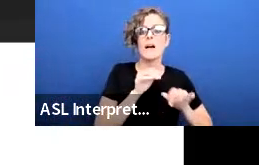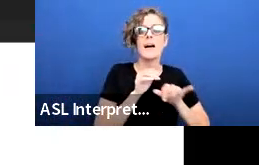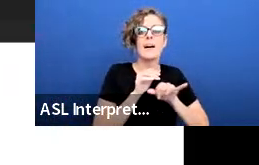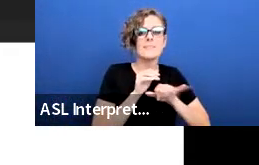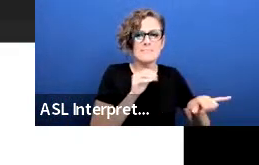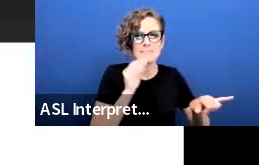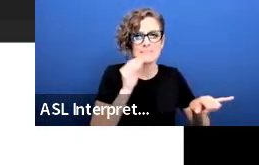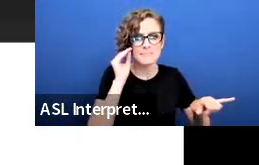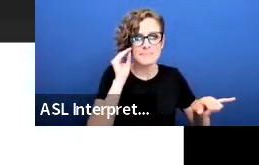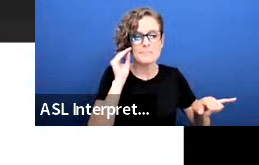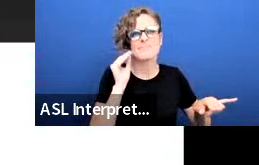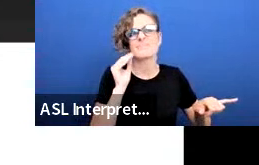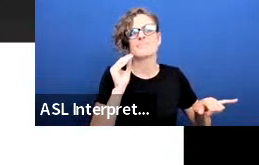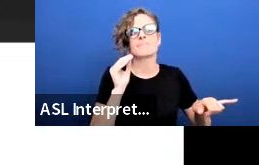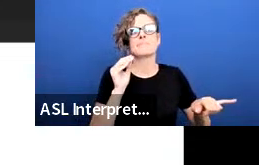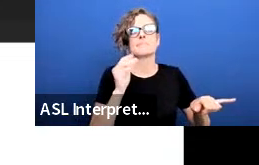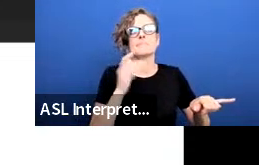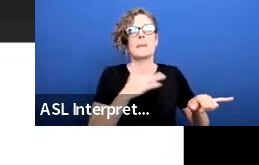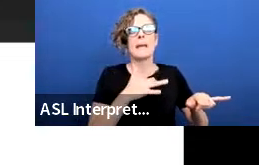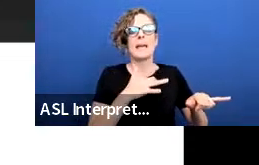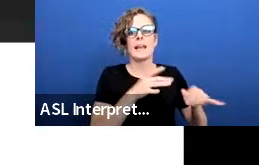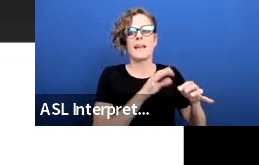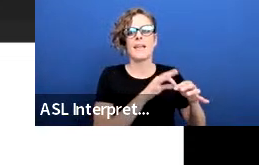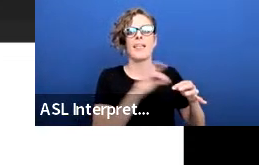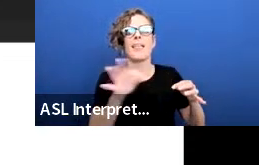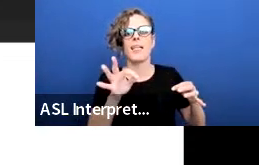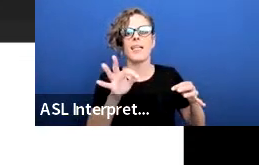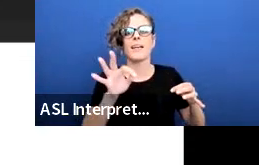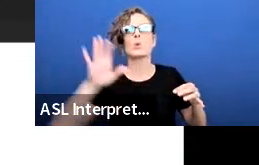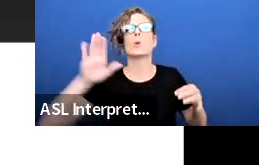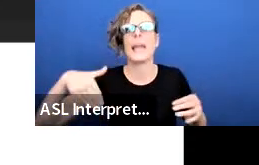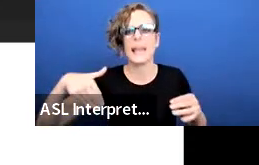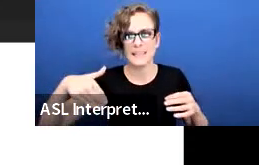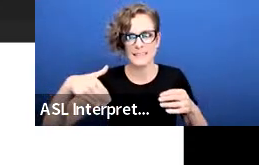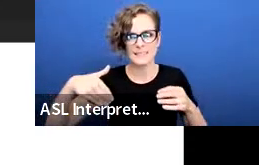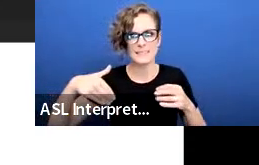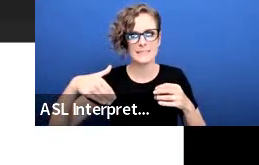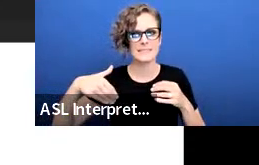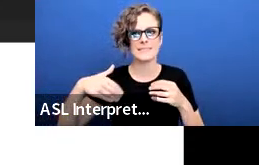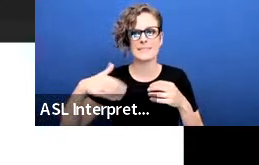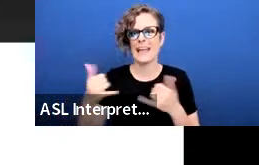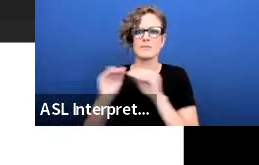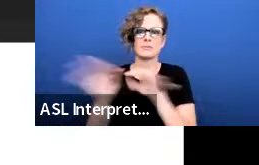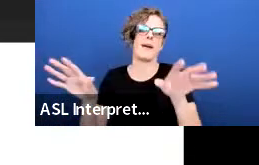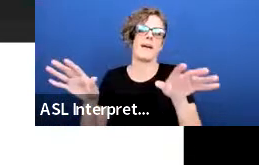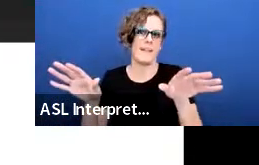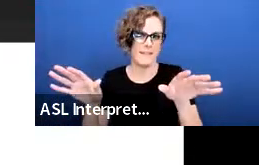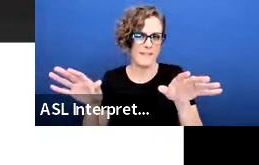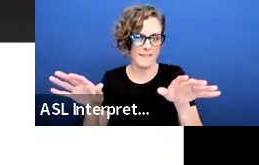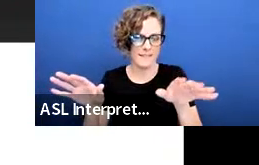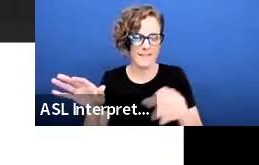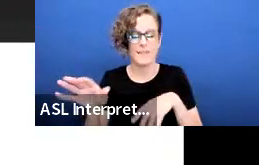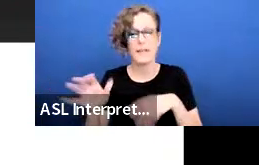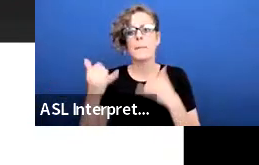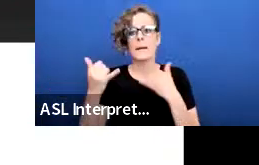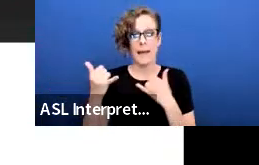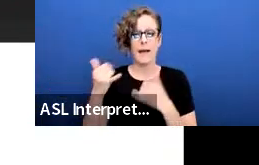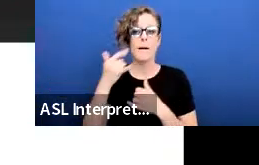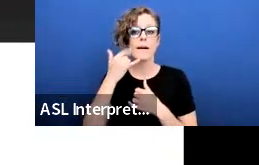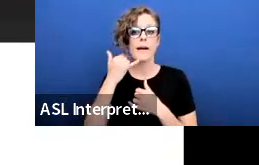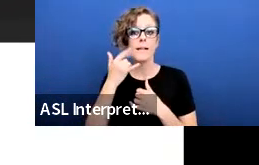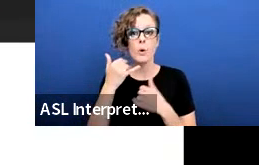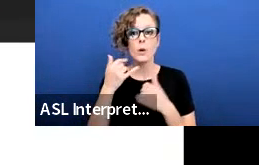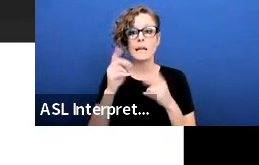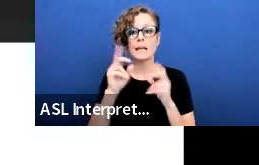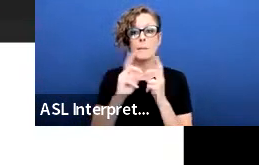fast enough to really have an impact on these variants. And we're now aligned with the California Department of Public Health and